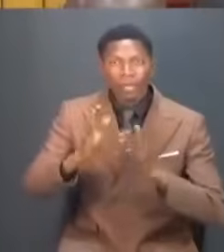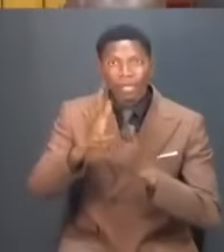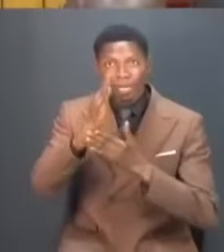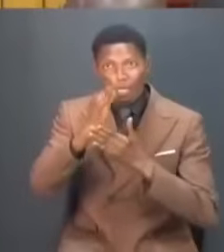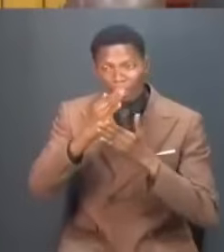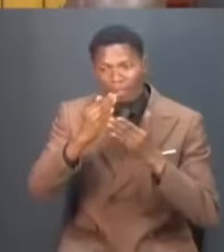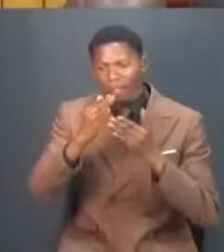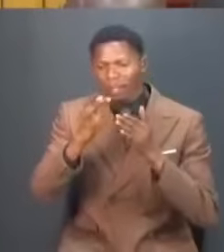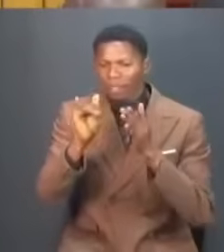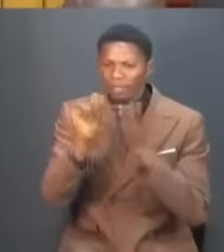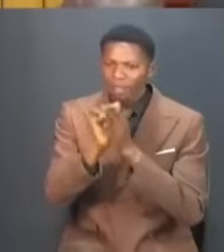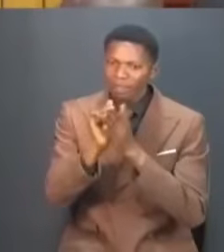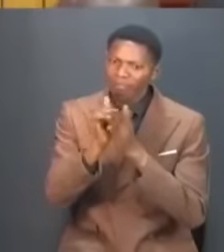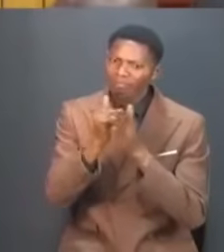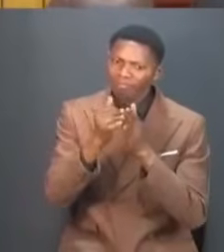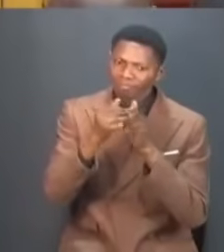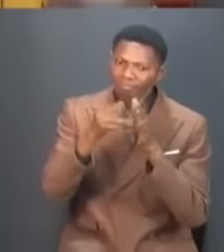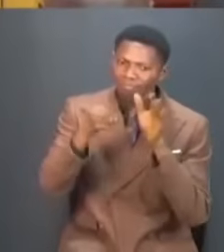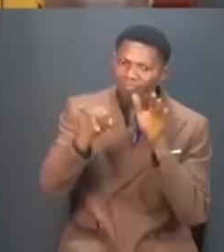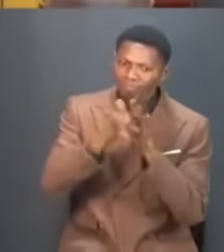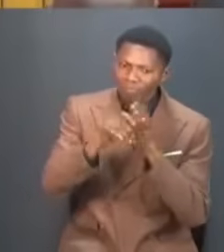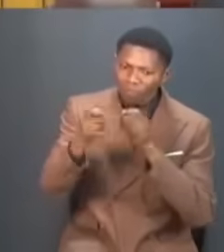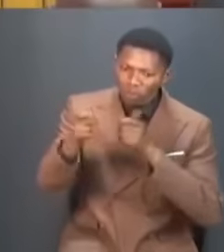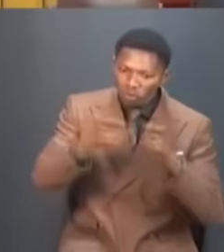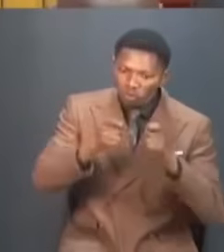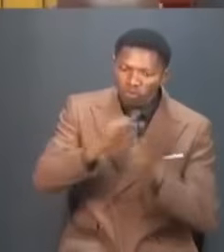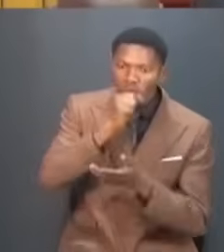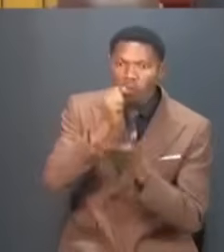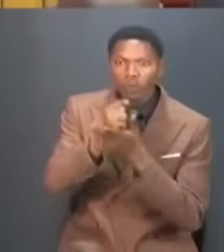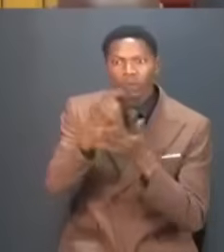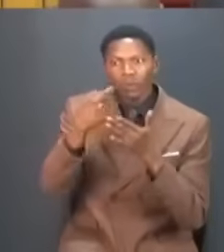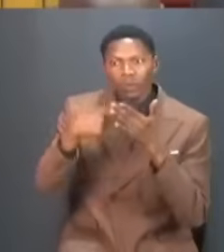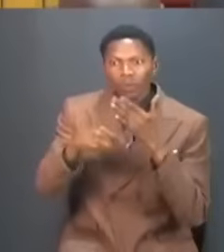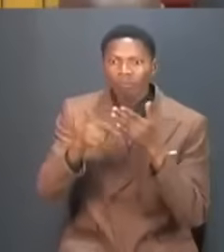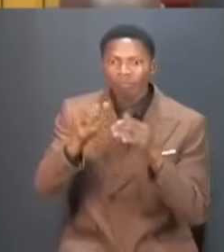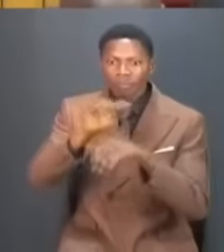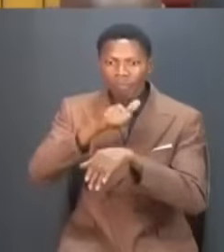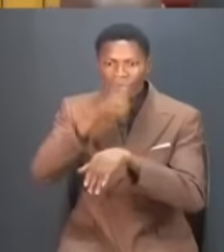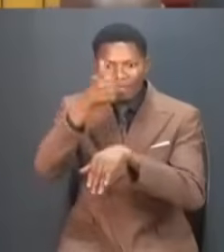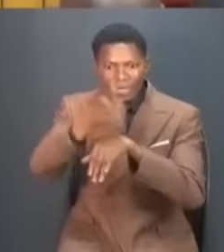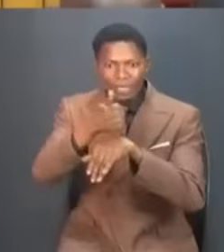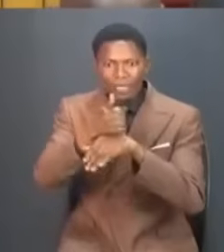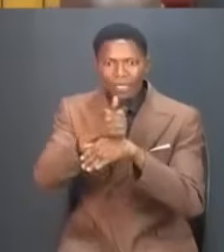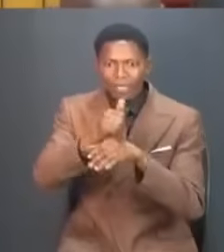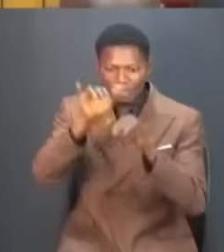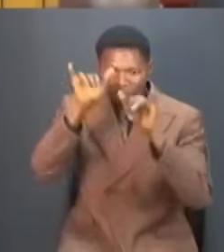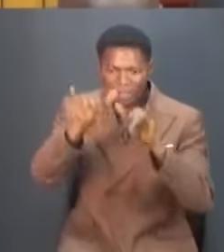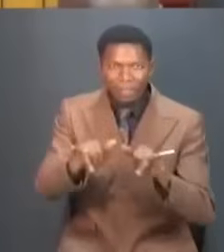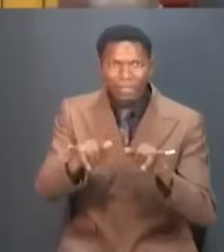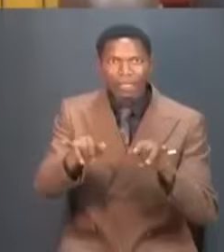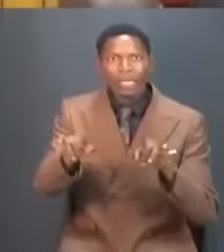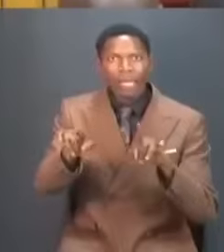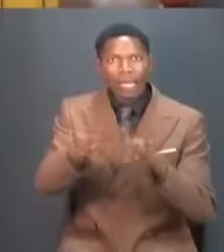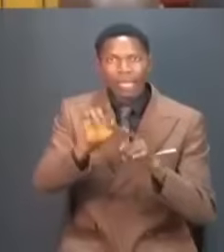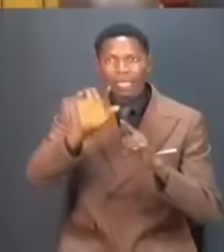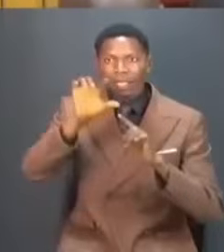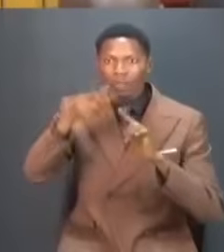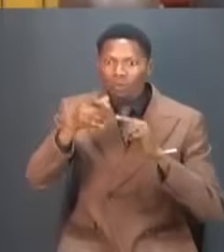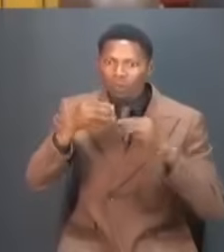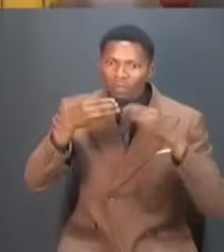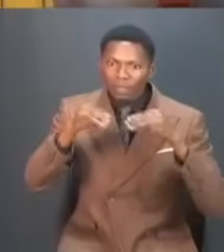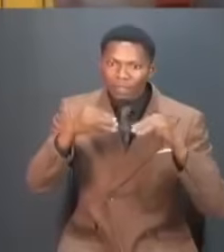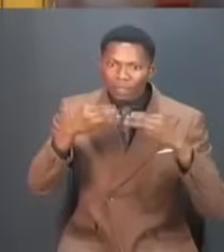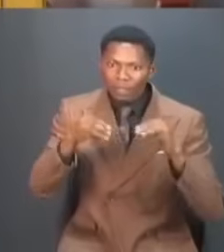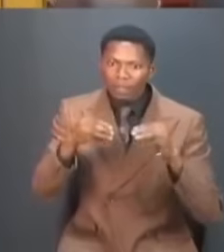taken to ensure stability of pricing as far as the local market was